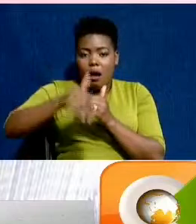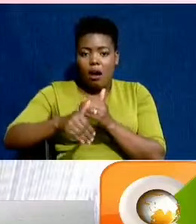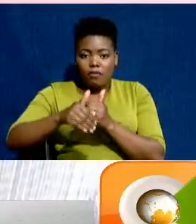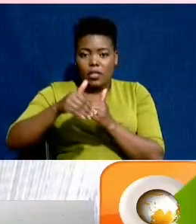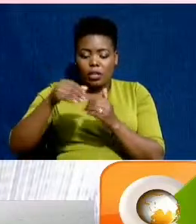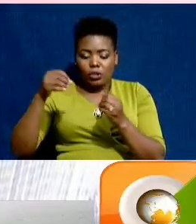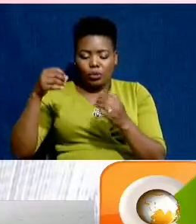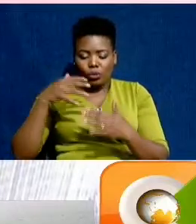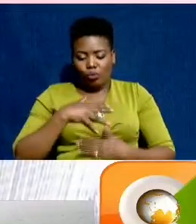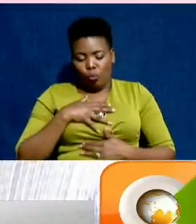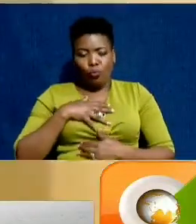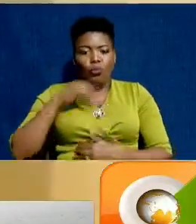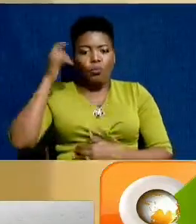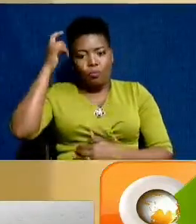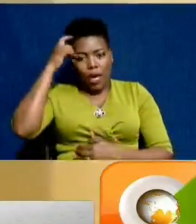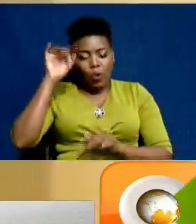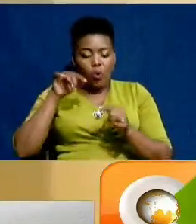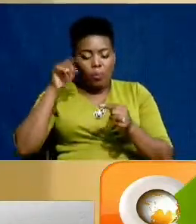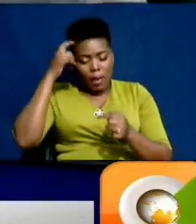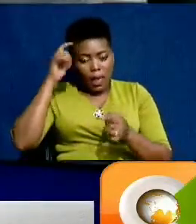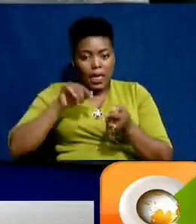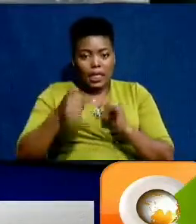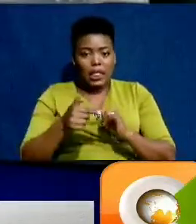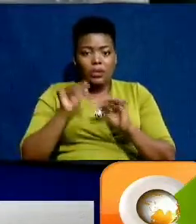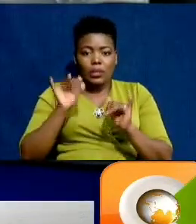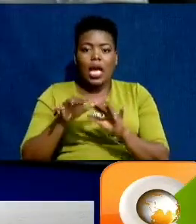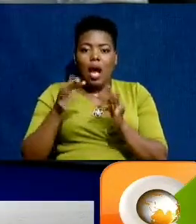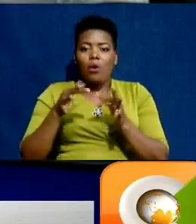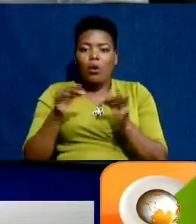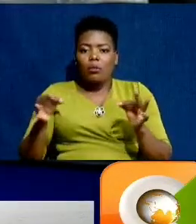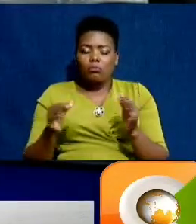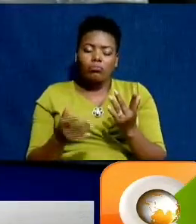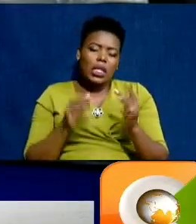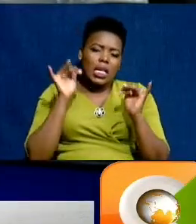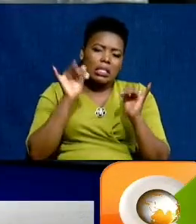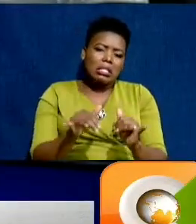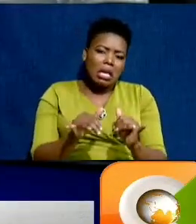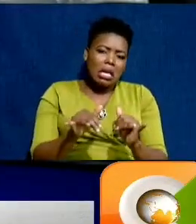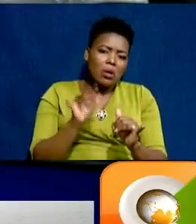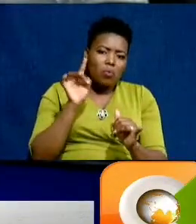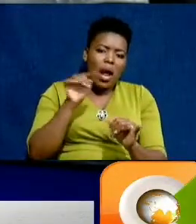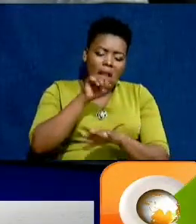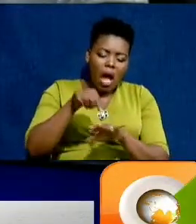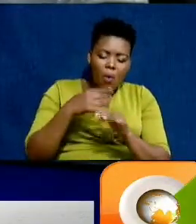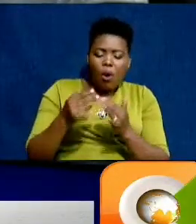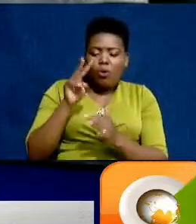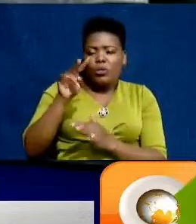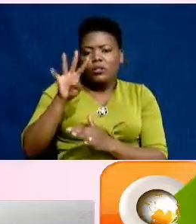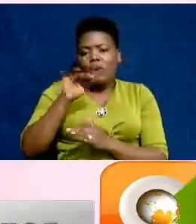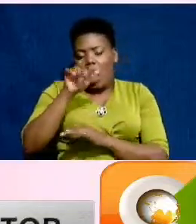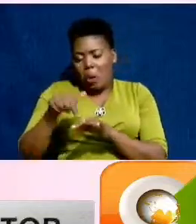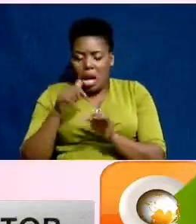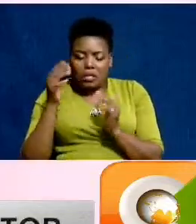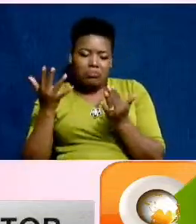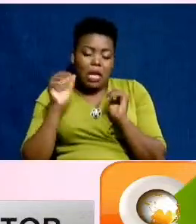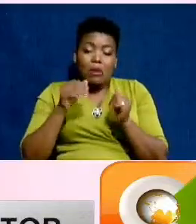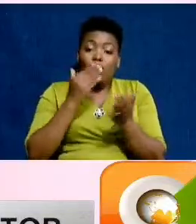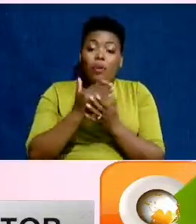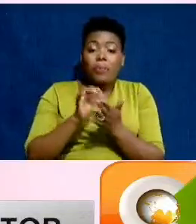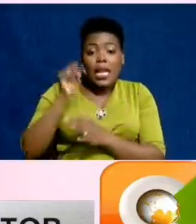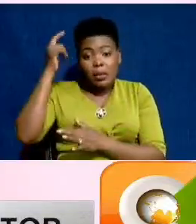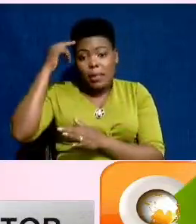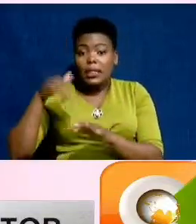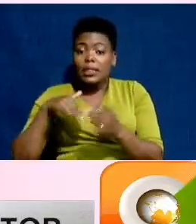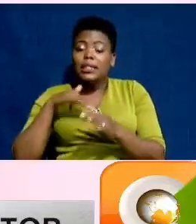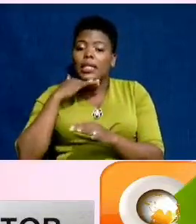catastrophic brain injury, how long would it take? It can take as short as within 1 hour, within 24 hours. Basically, if you